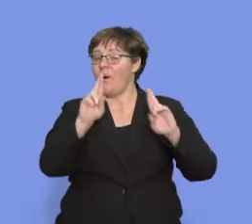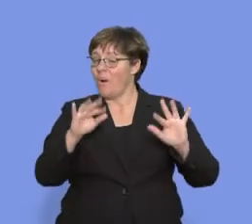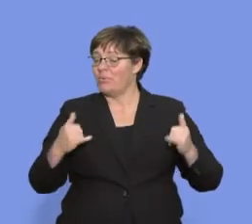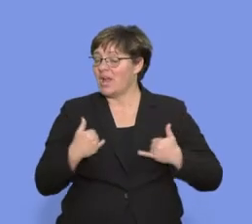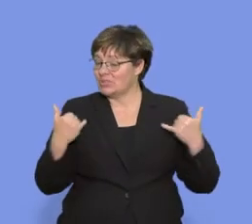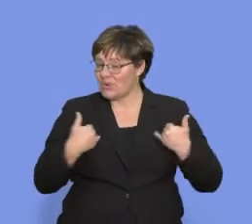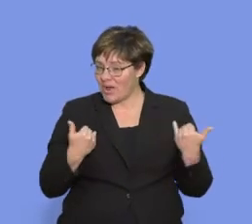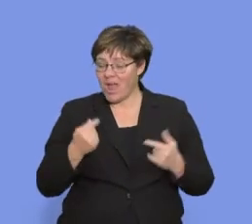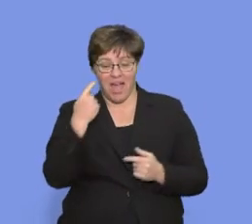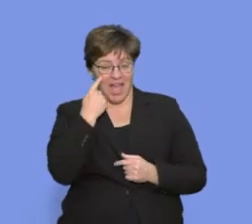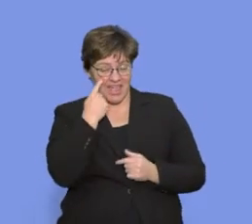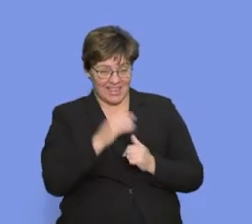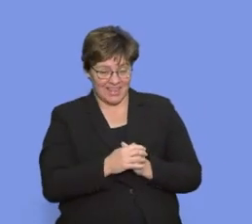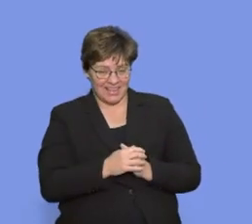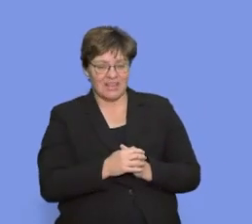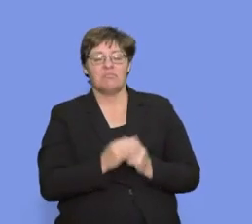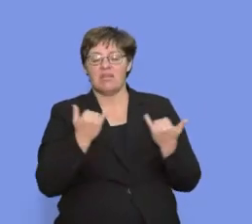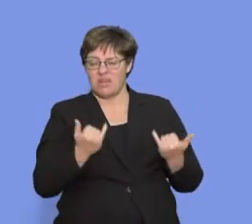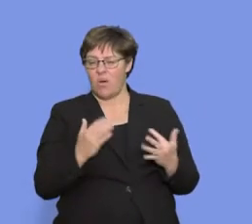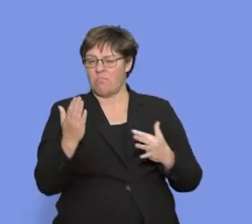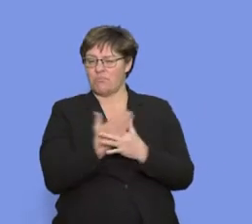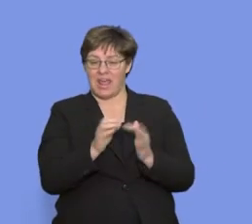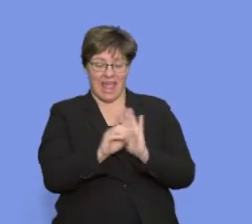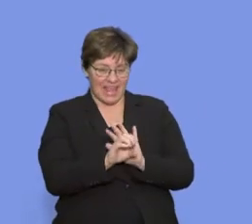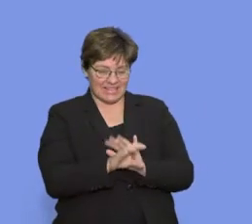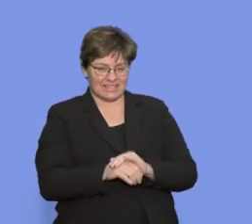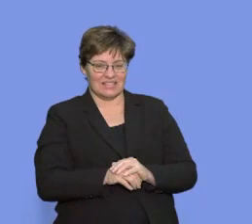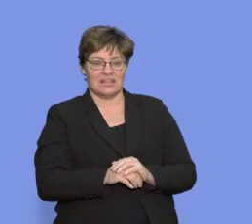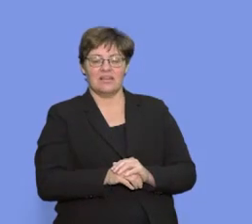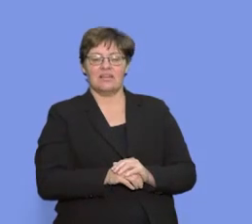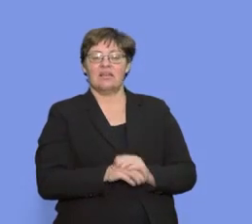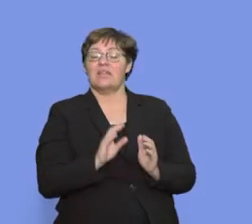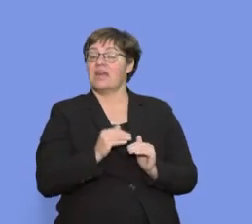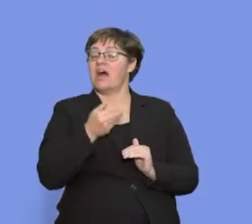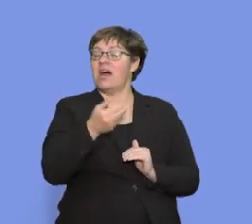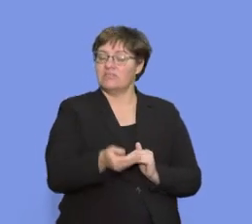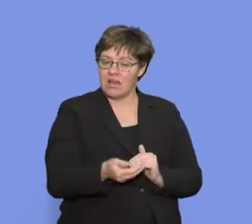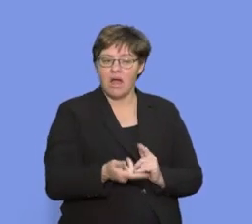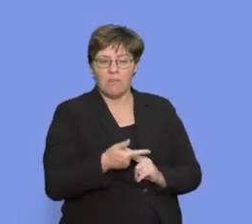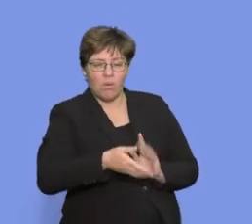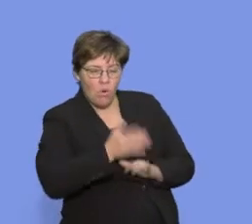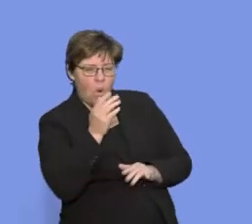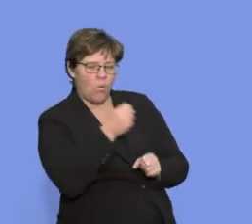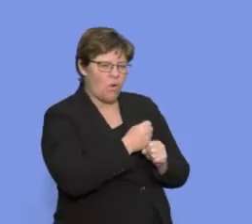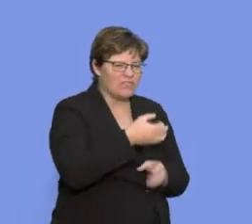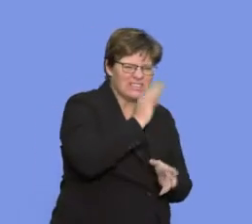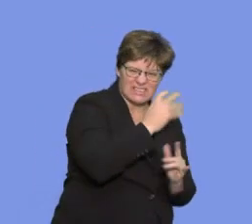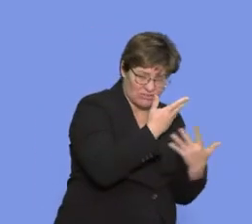enjoyed this section of the eye. I think it's time for an ad break now, for a little break for you. Go and have some coffee,